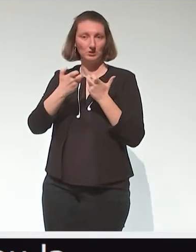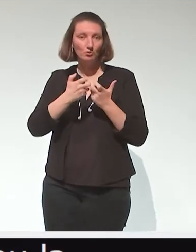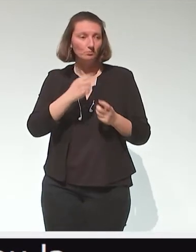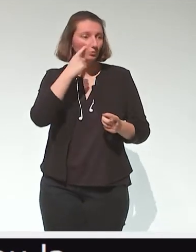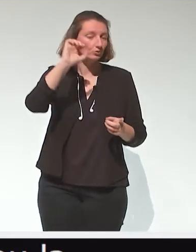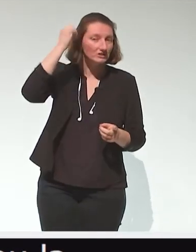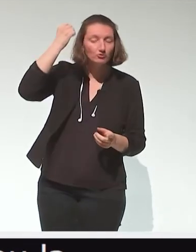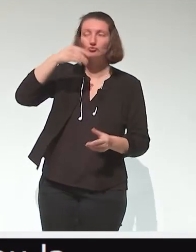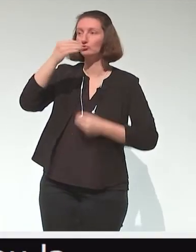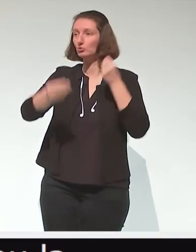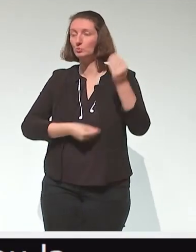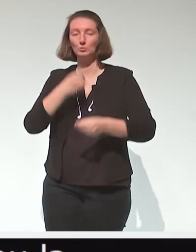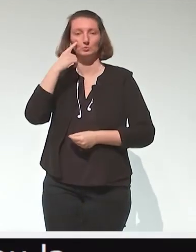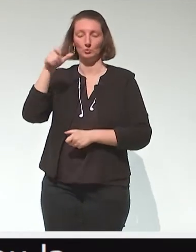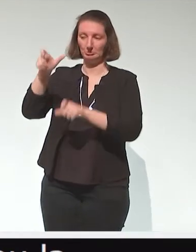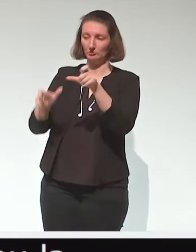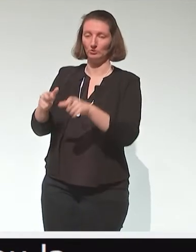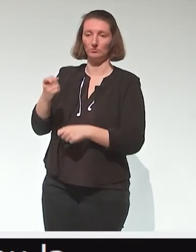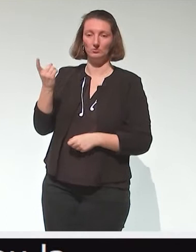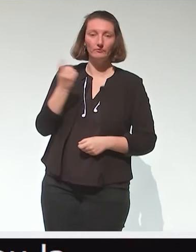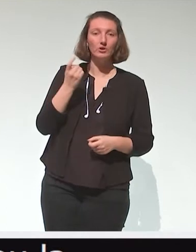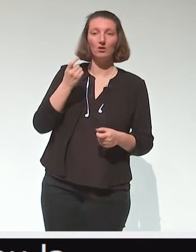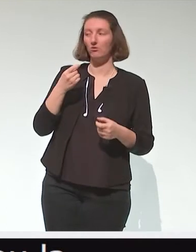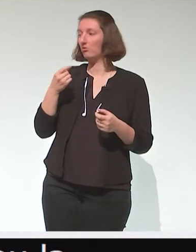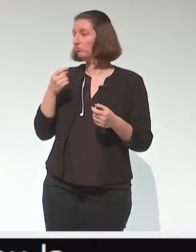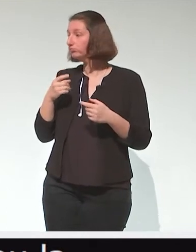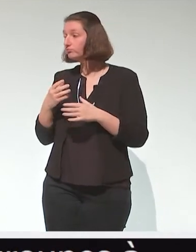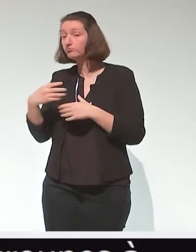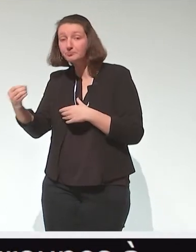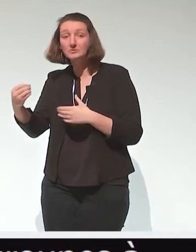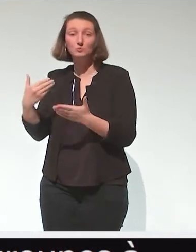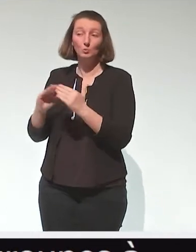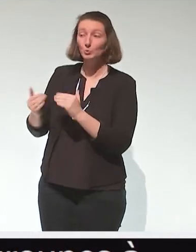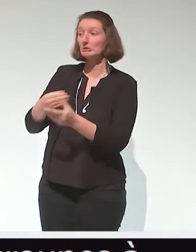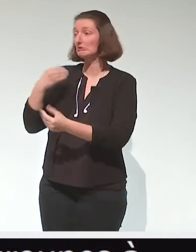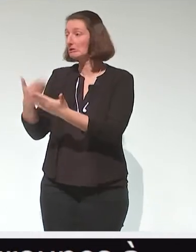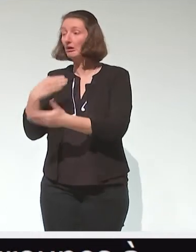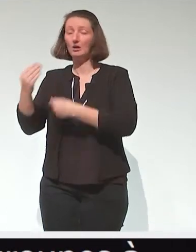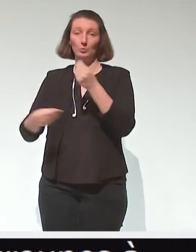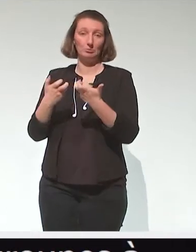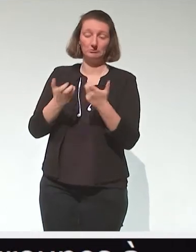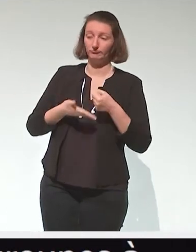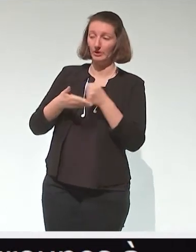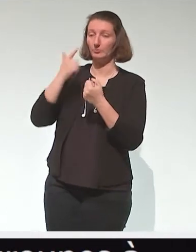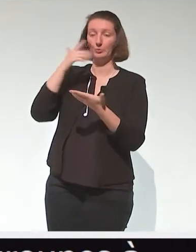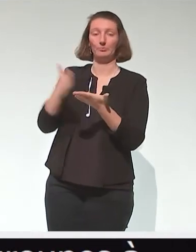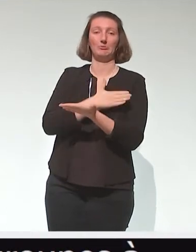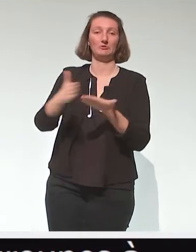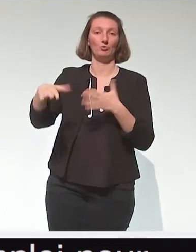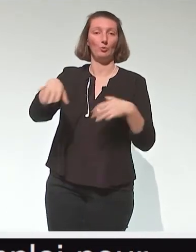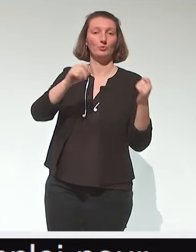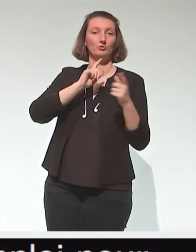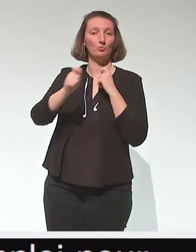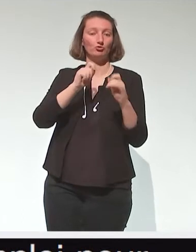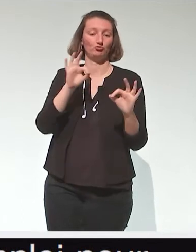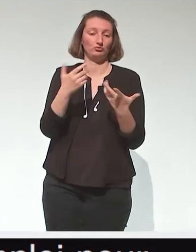for specific groups that are at risk, or the promotion of jobs for candidates for a